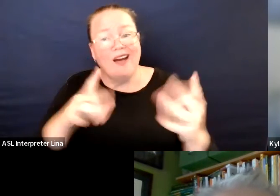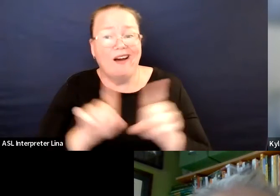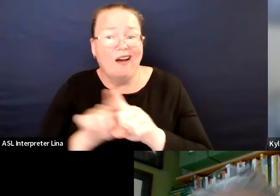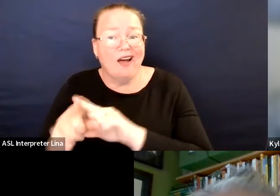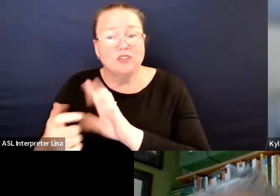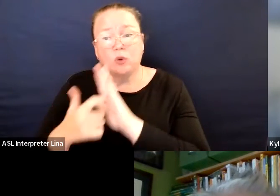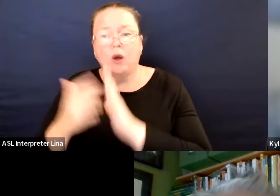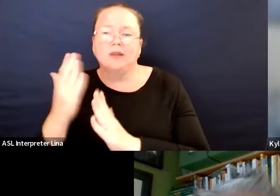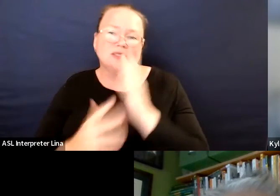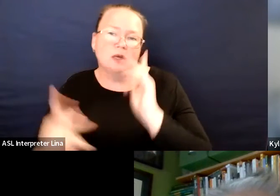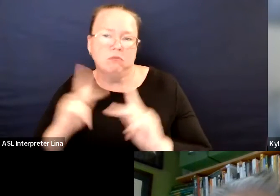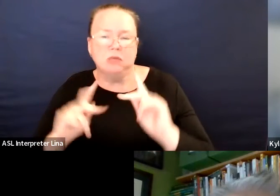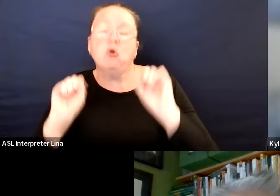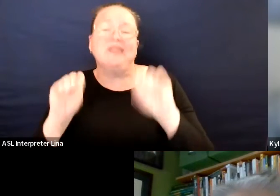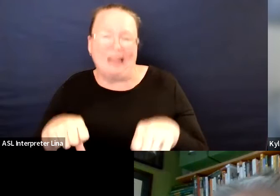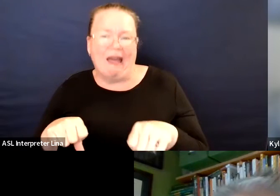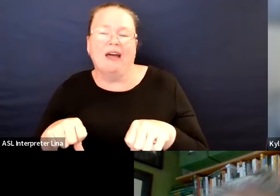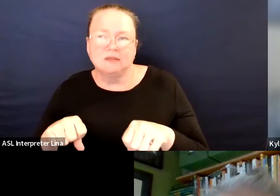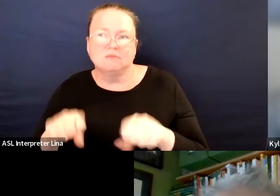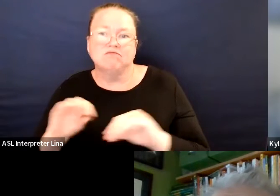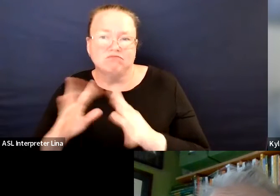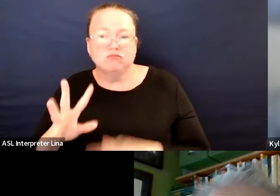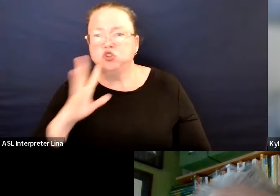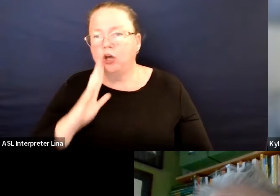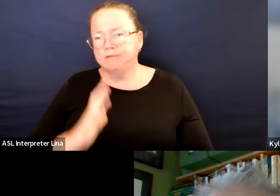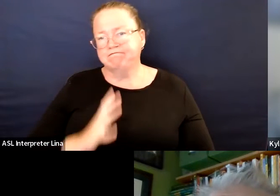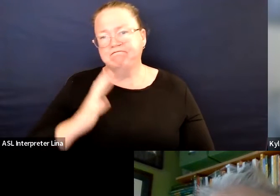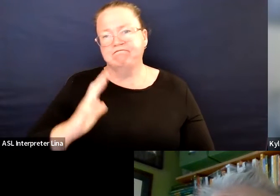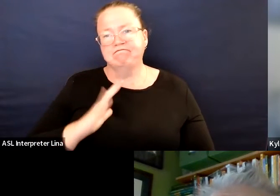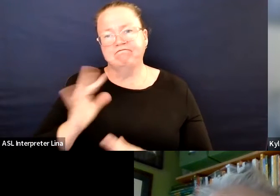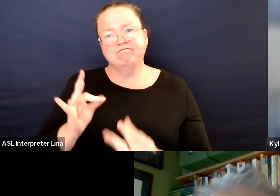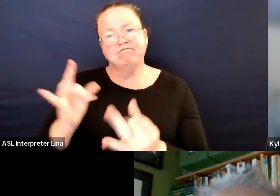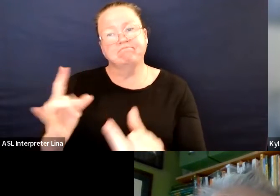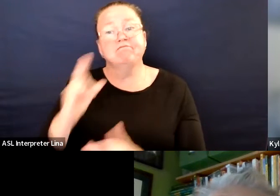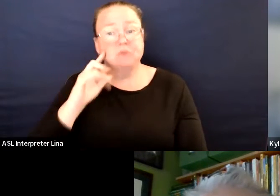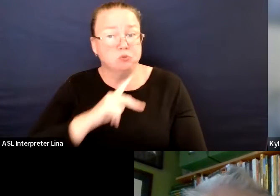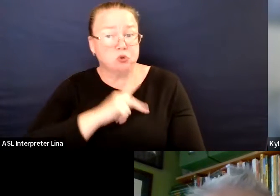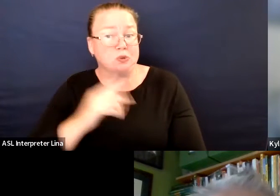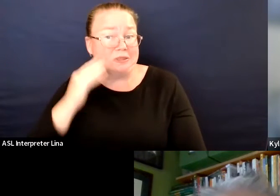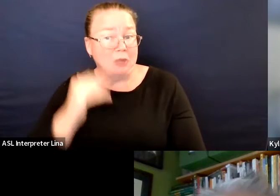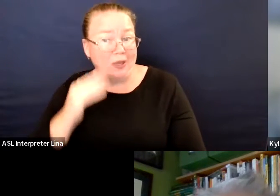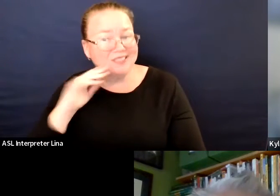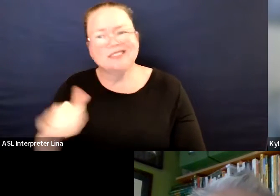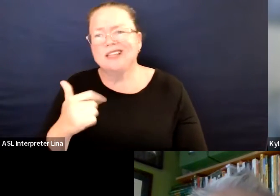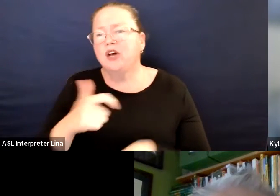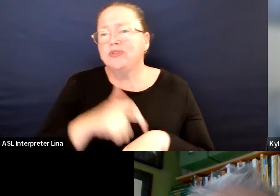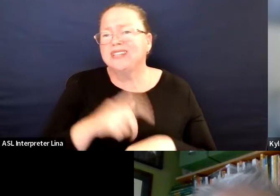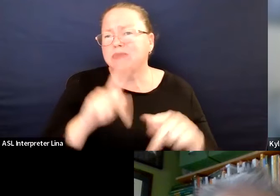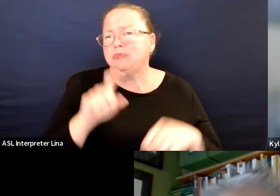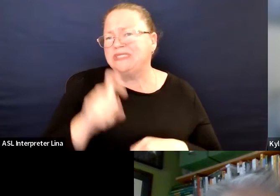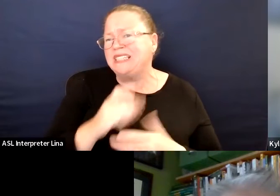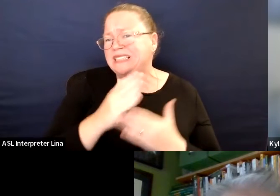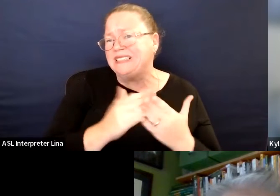Some people are obviously able to speak eloquently on a topic because they've had personal experience of it. Other times people need